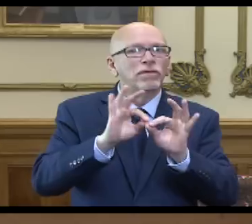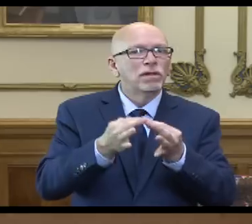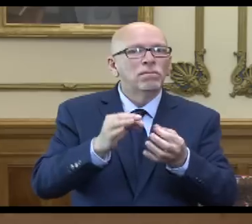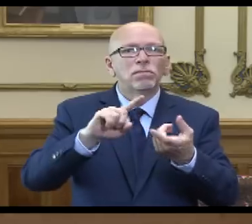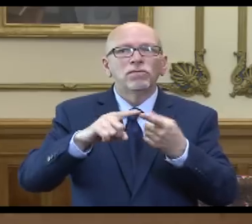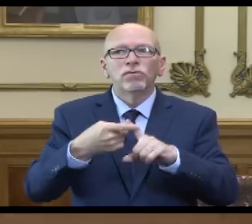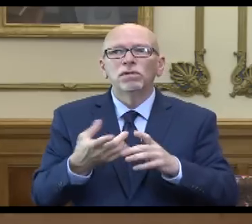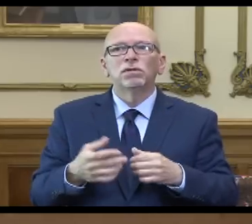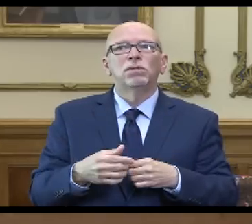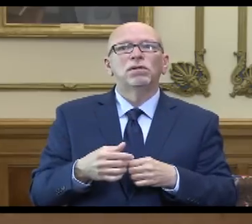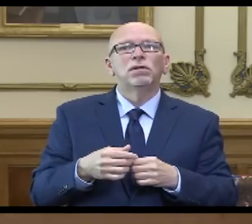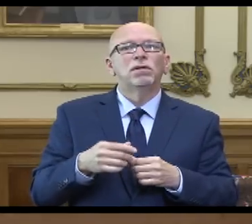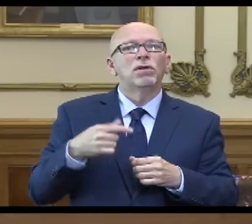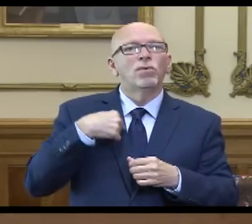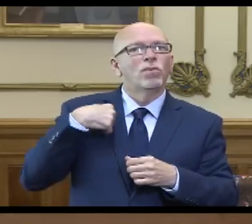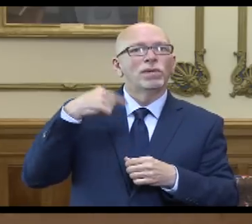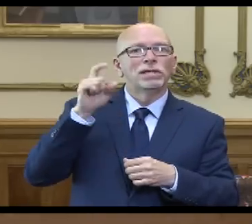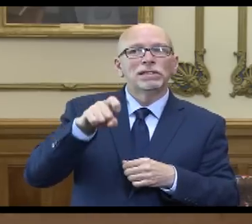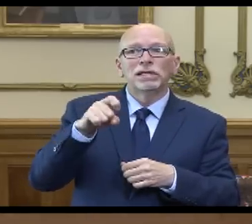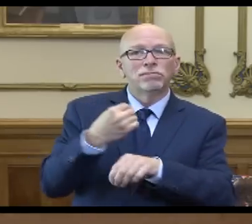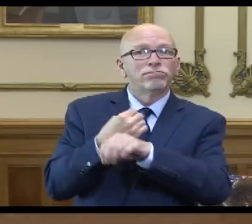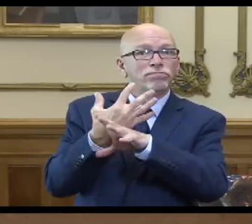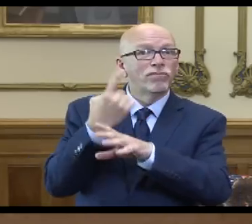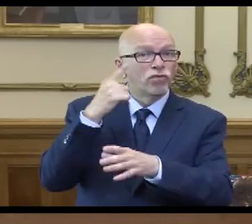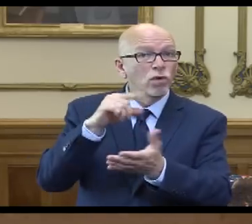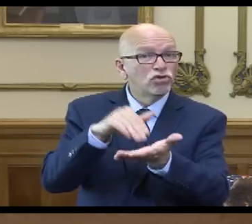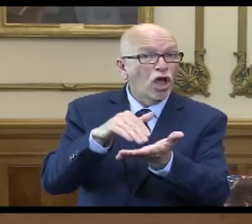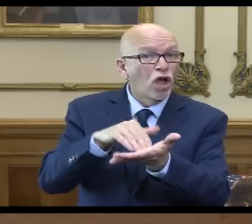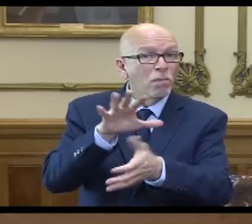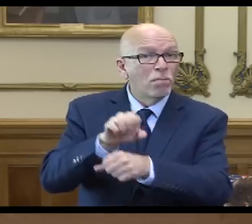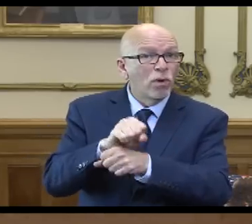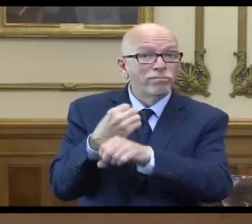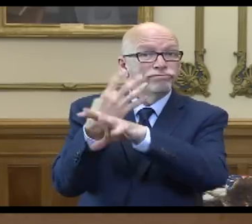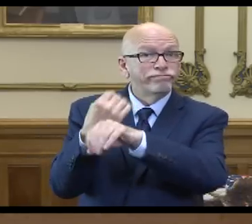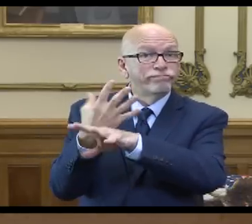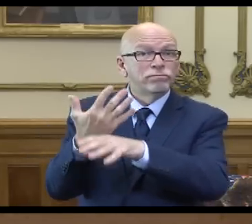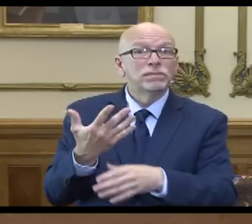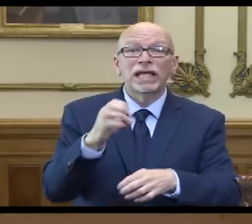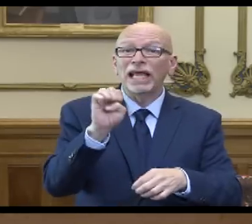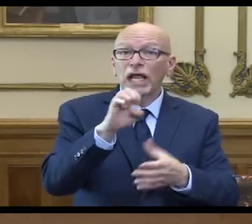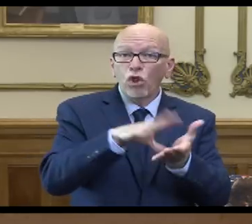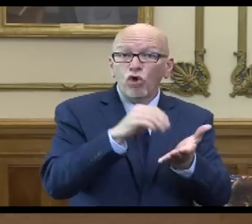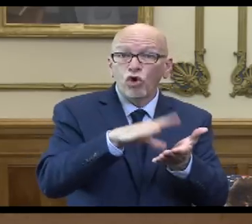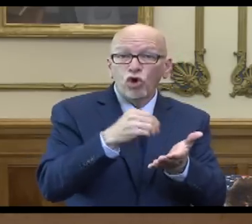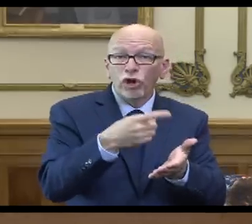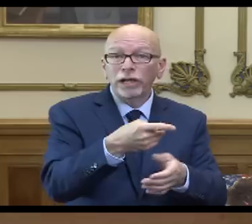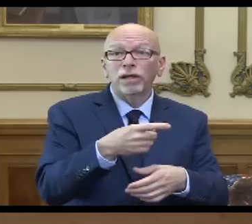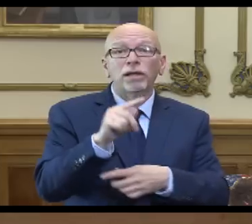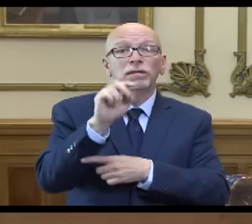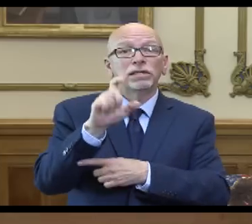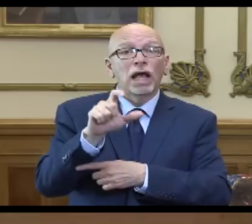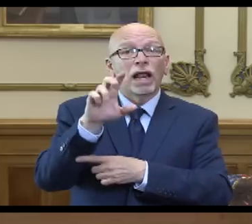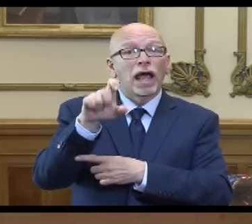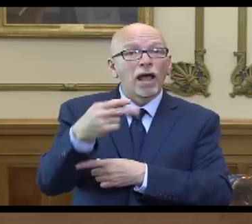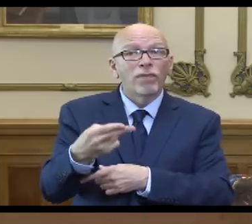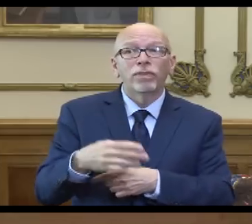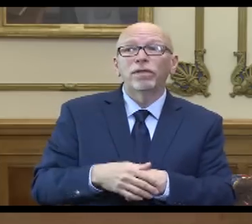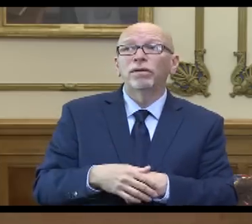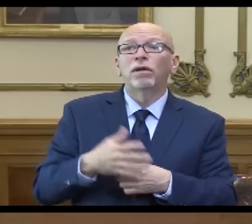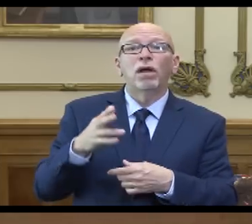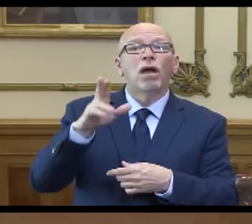We need to receive telemedicine services, do e-learning, telehealth,